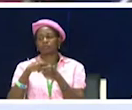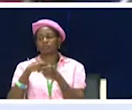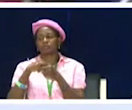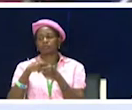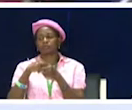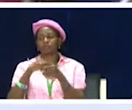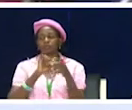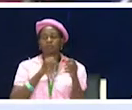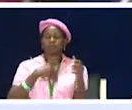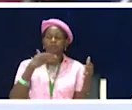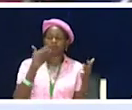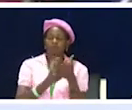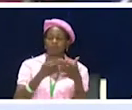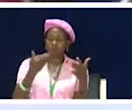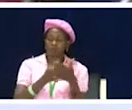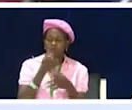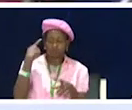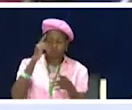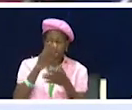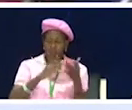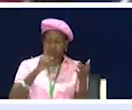source. I have good news for someone today.